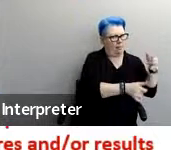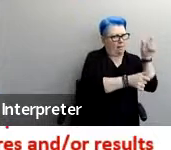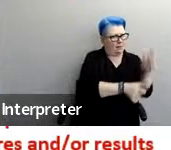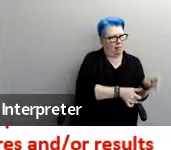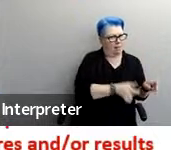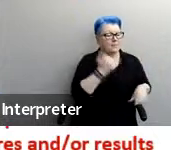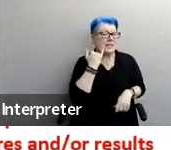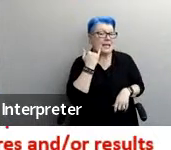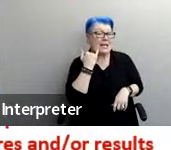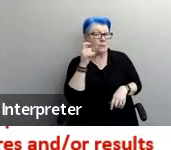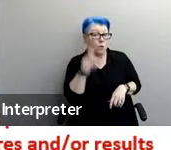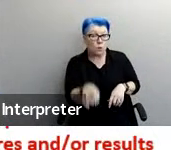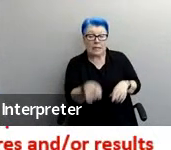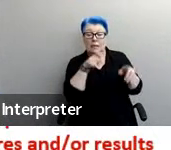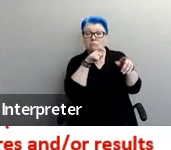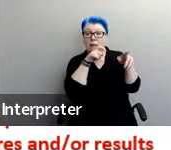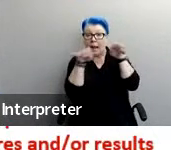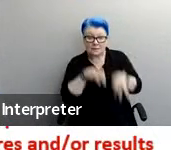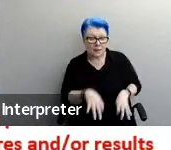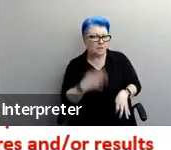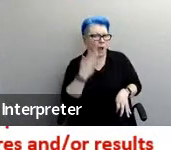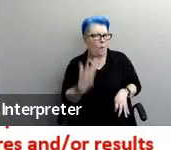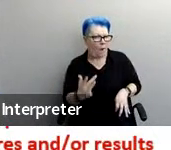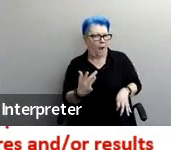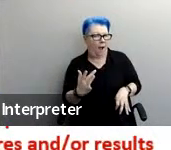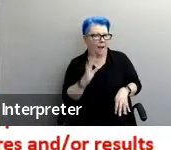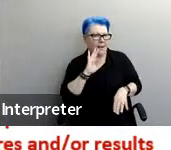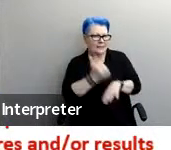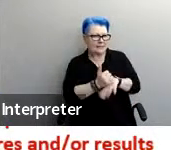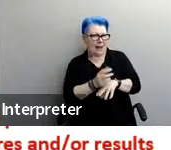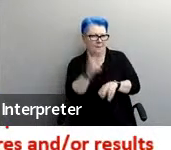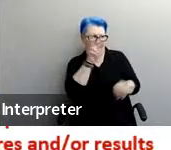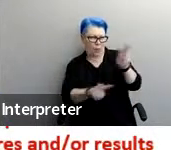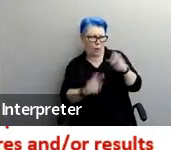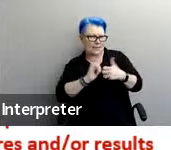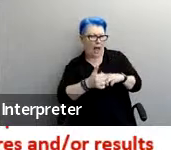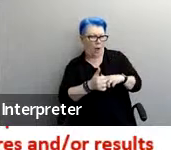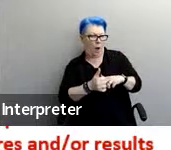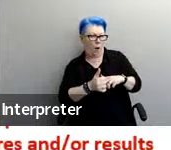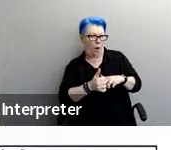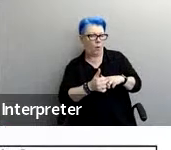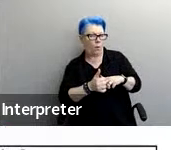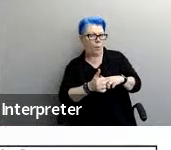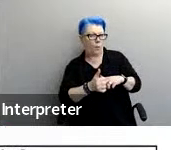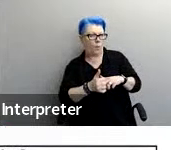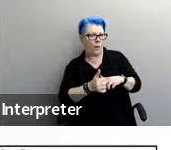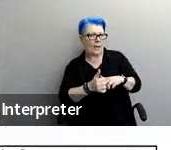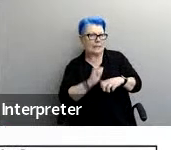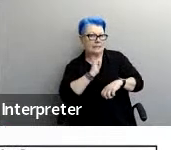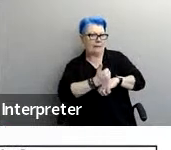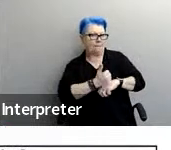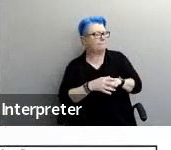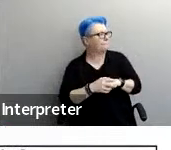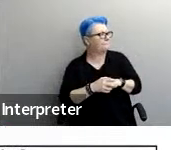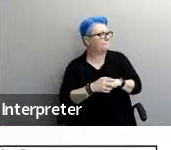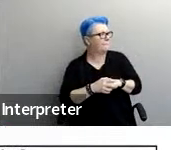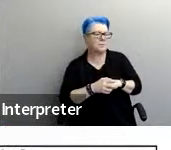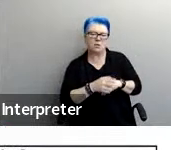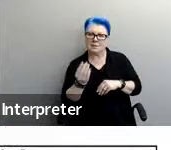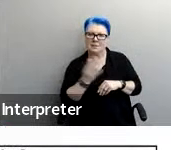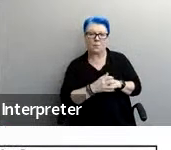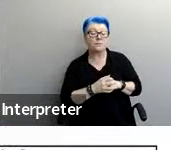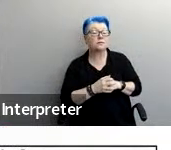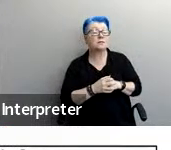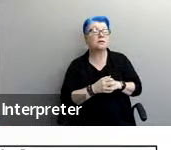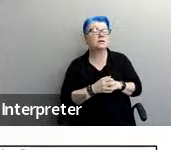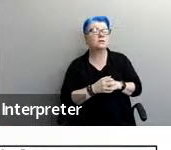or need an explanation as to why it looks the way that it does. Next slide, please. So we'll start